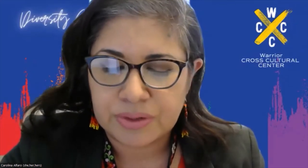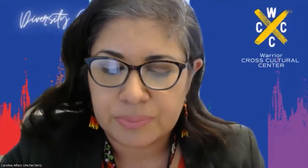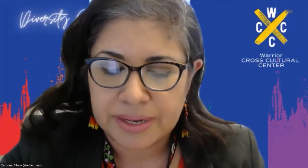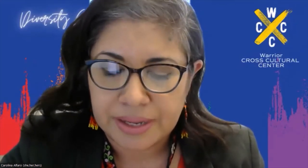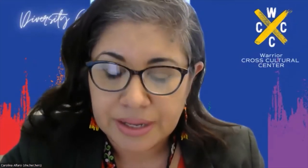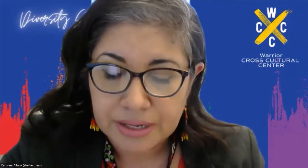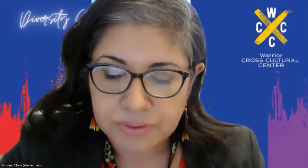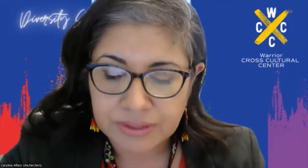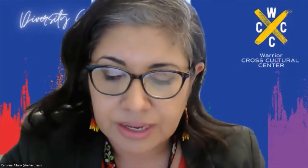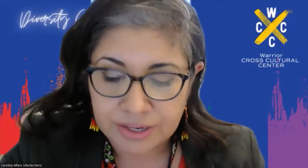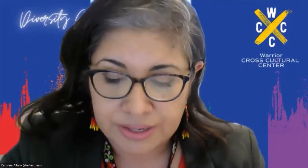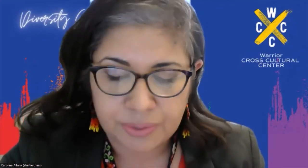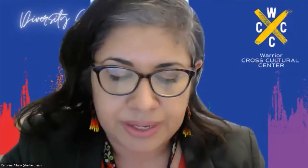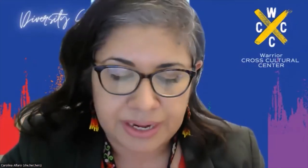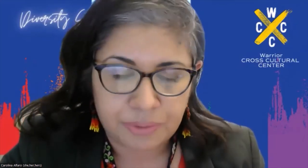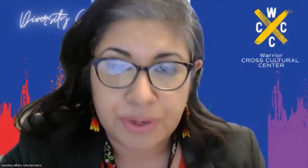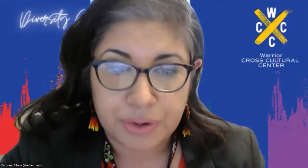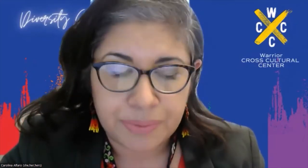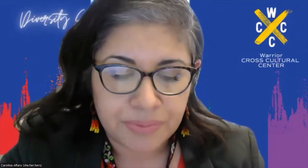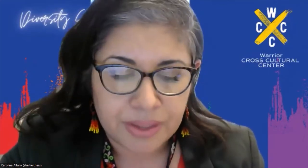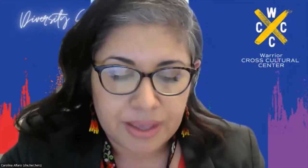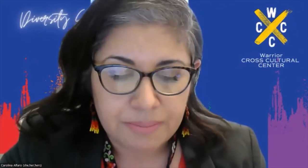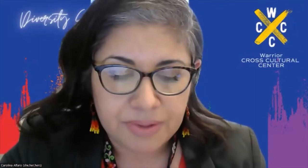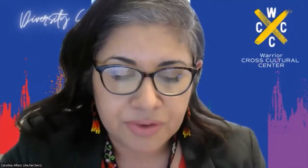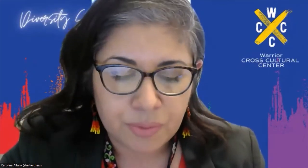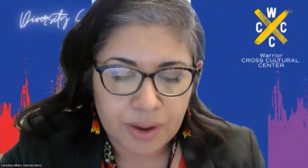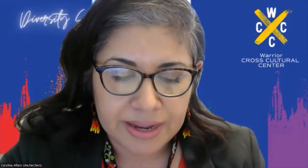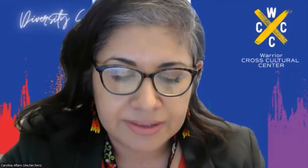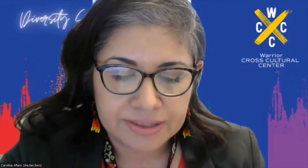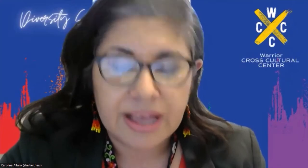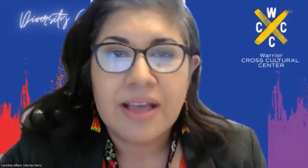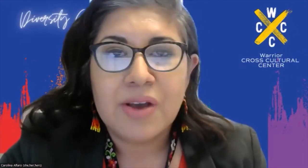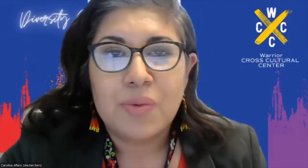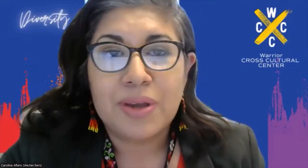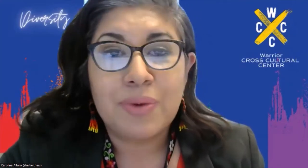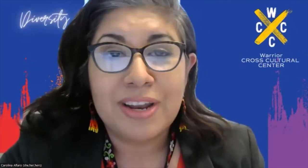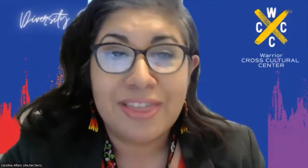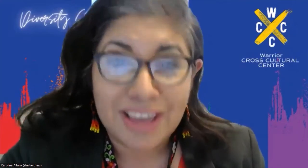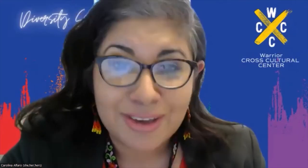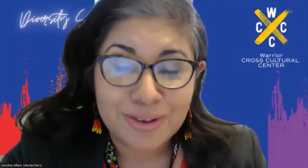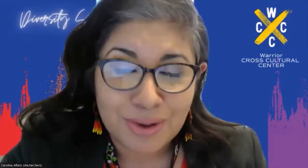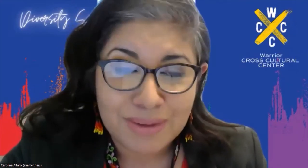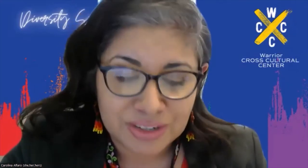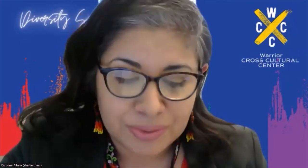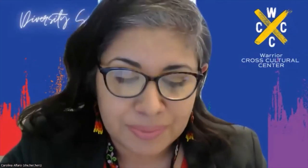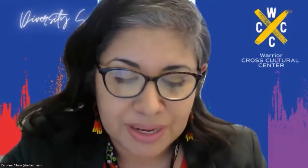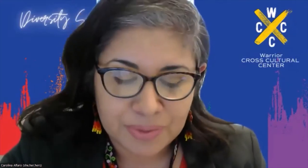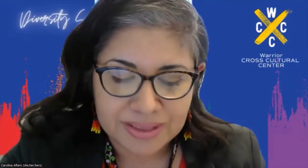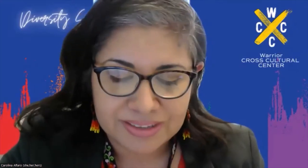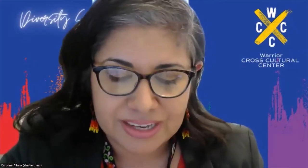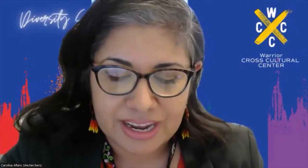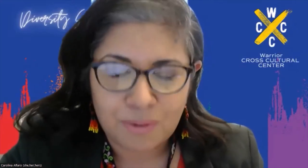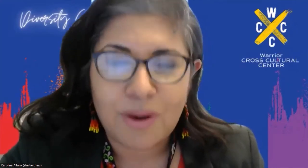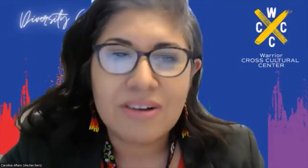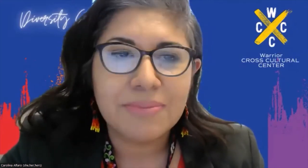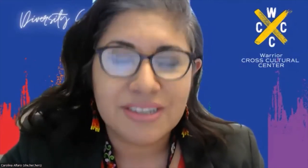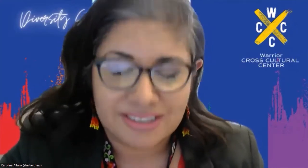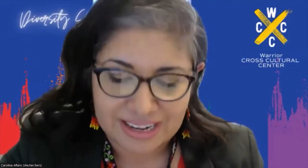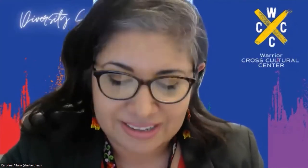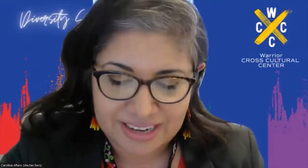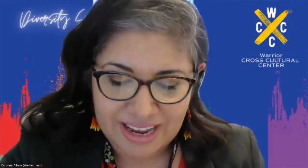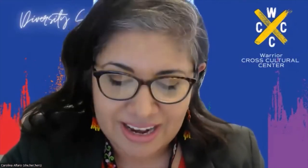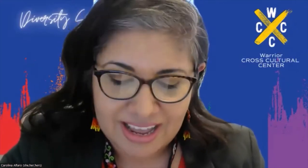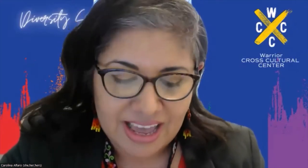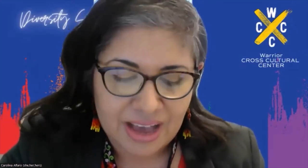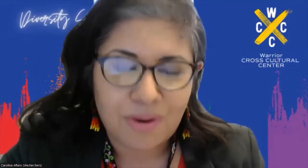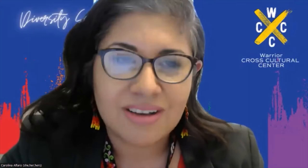your world by Utne Reader. Mr. Wise, we want to thank you so much for being with us today. Welcome to